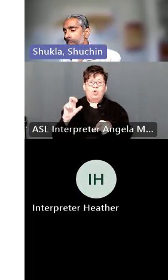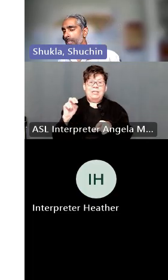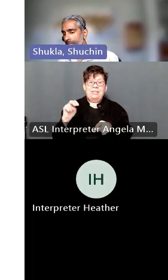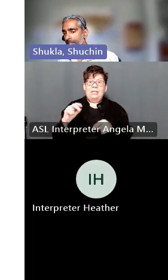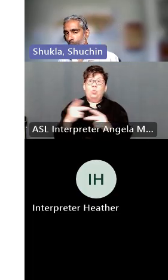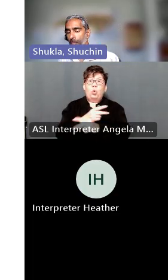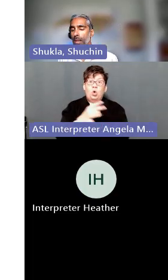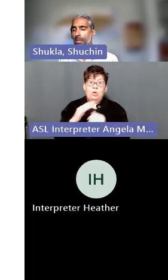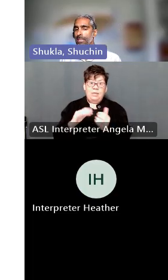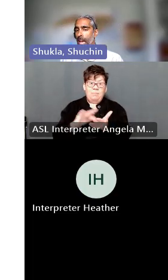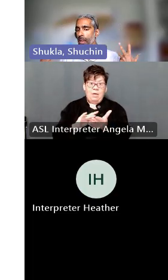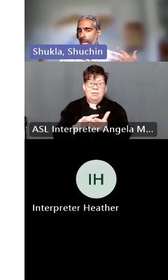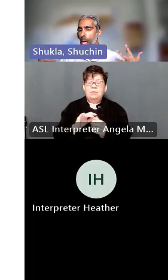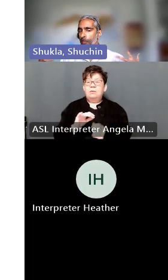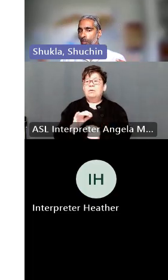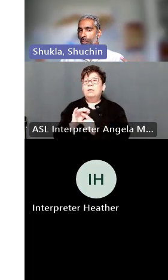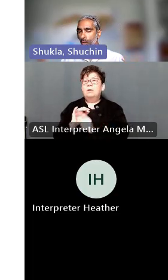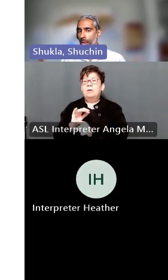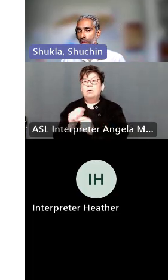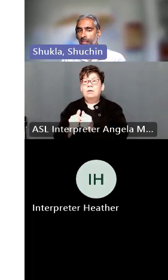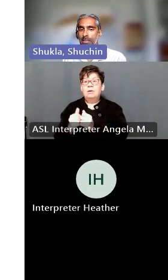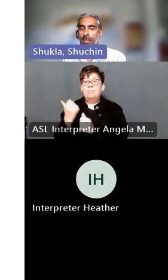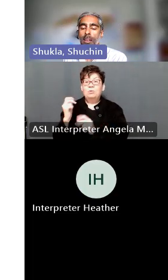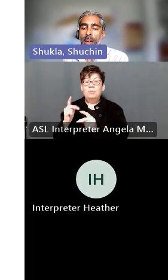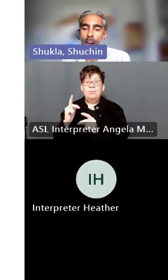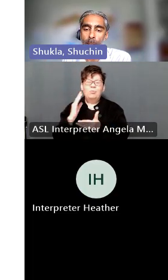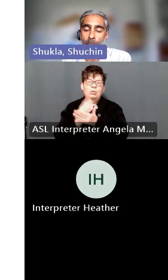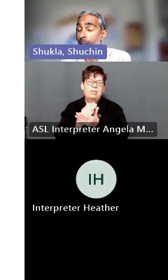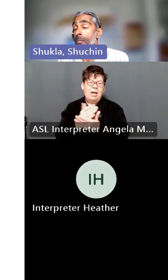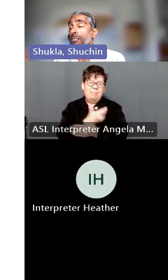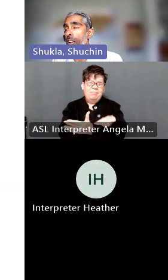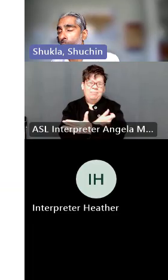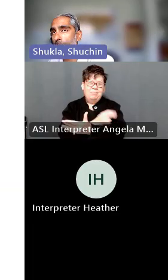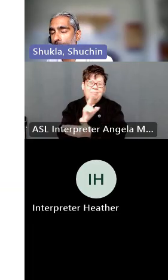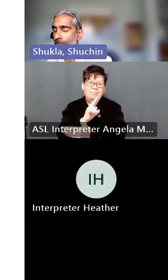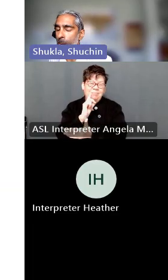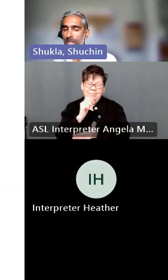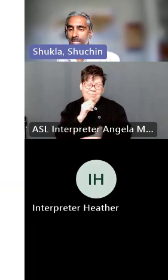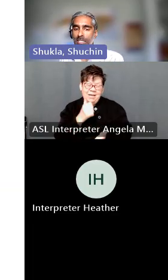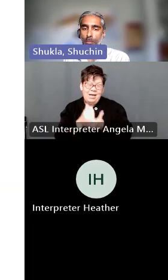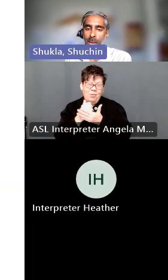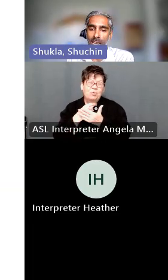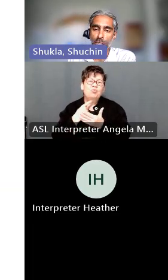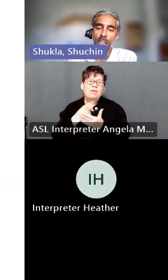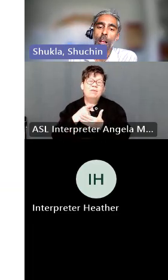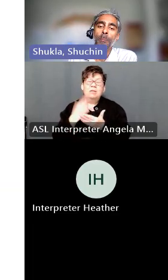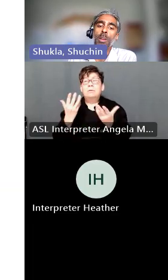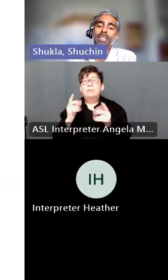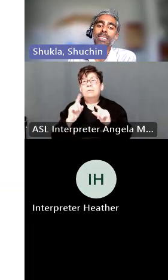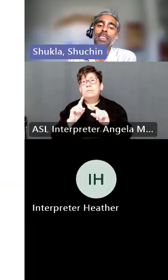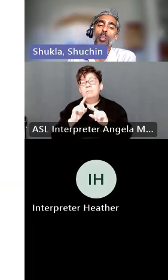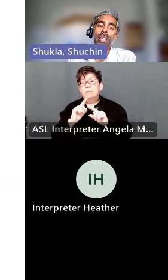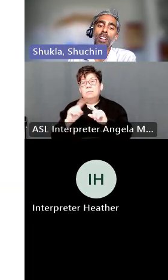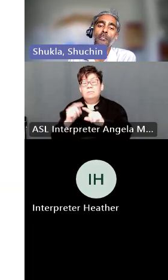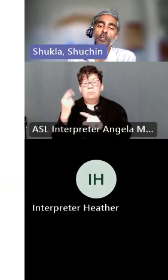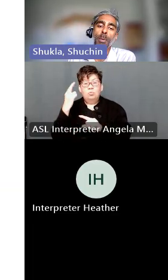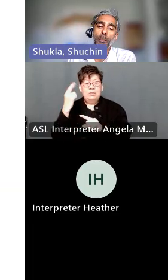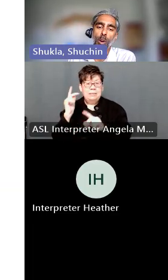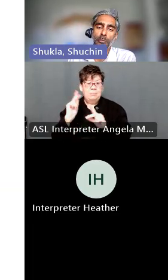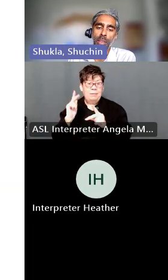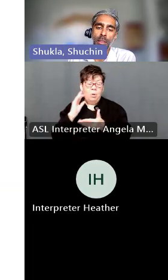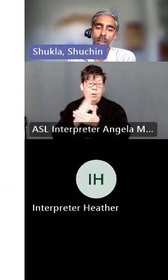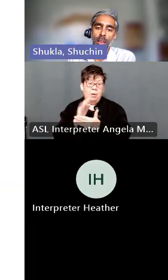which a lot of people discontinue it because it's not, again, helping with their cravings, and actually a variety of reasons people discontinue medication, you can see the